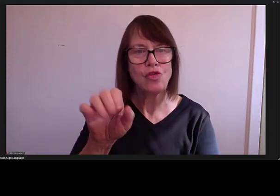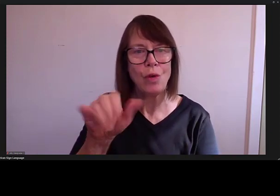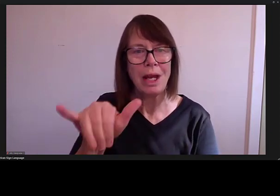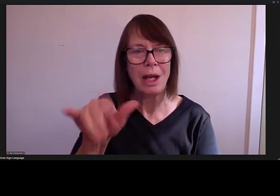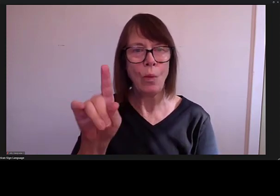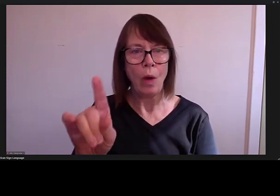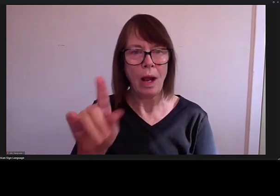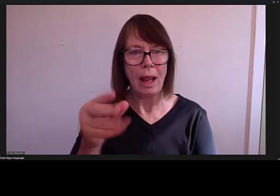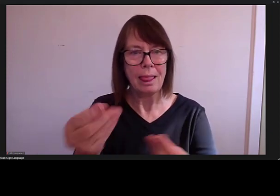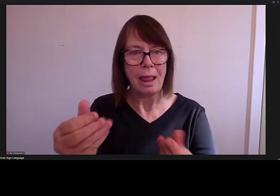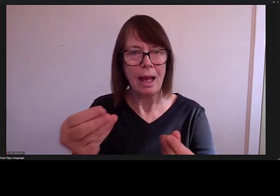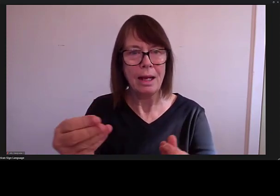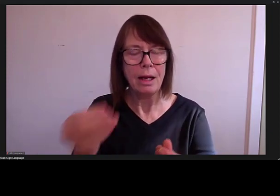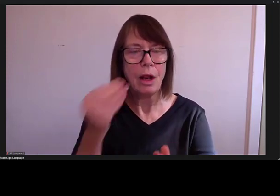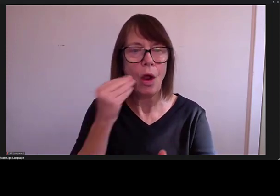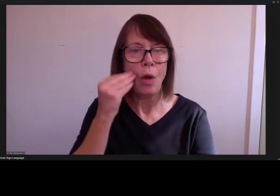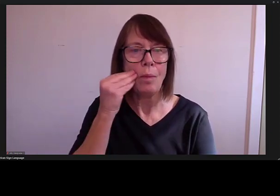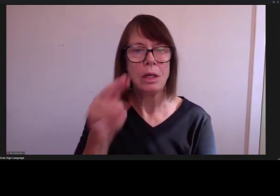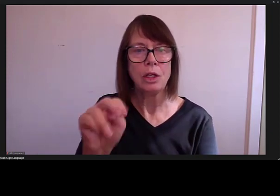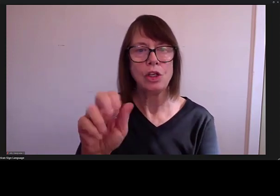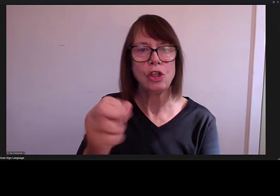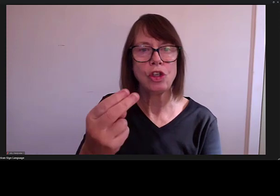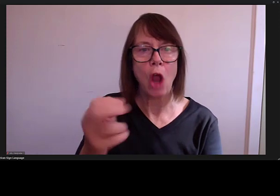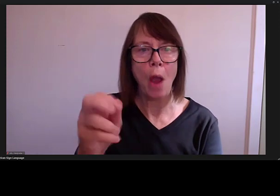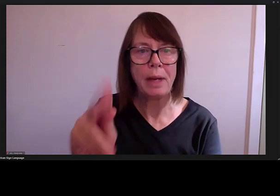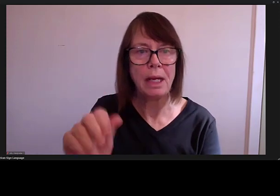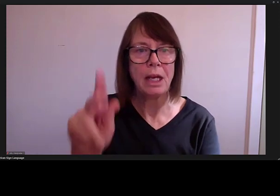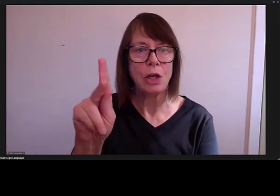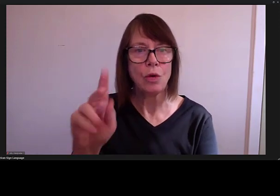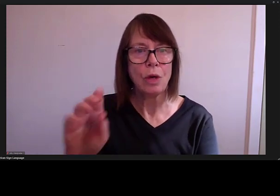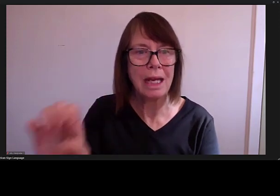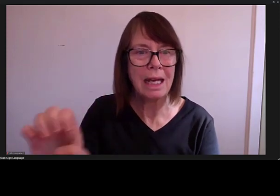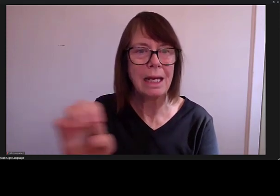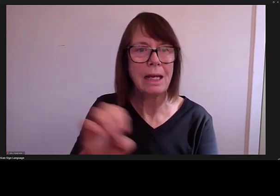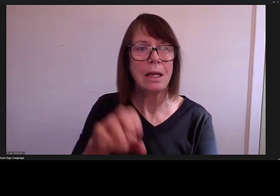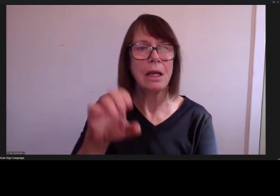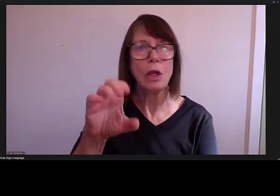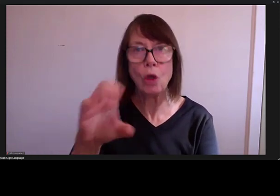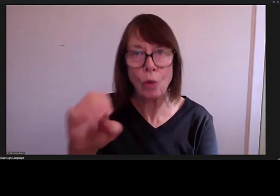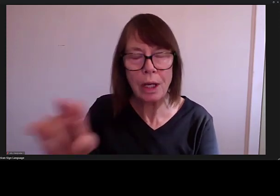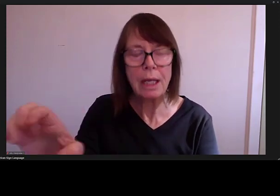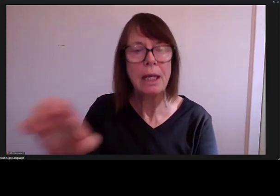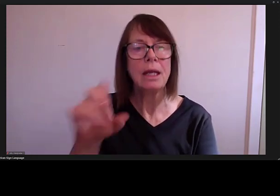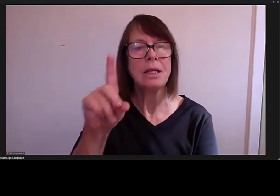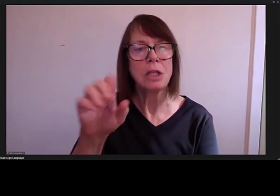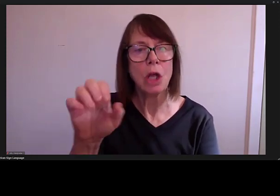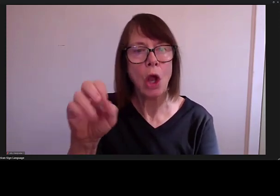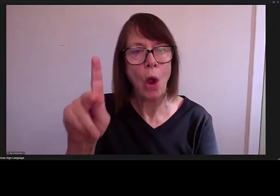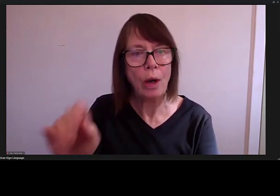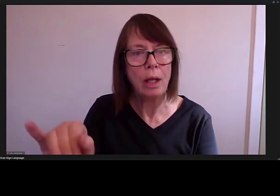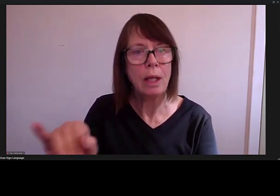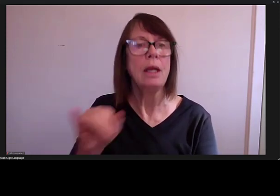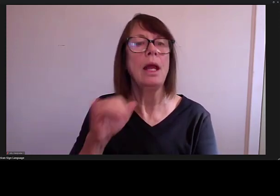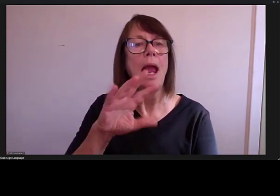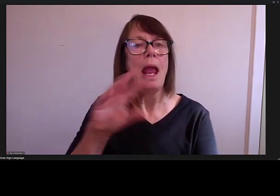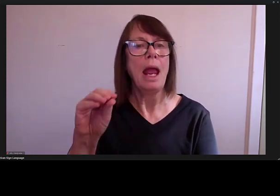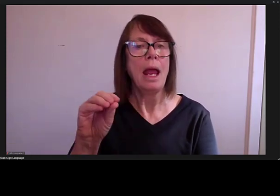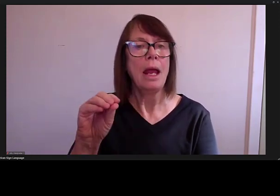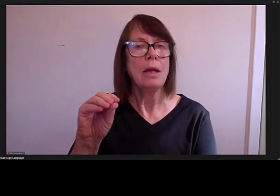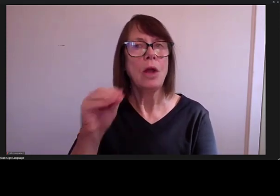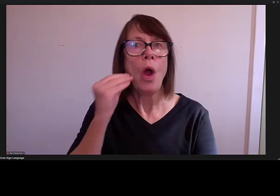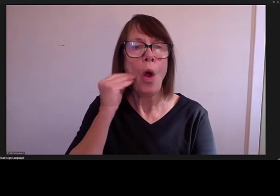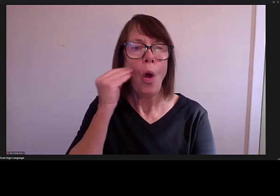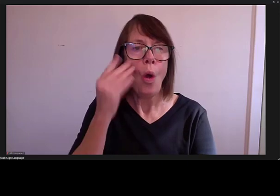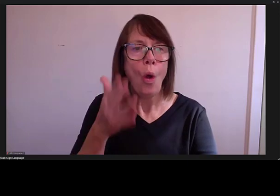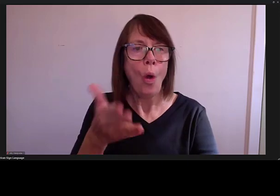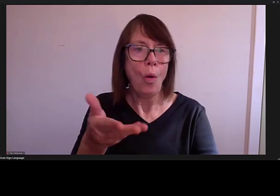land, home of the Anishinaabe, Cree, Ojibwe Cree, Dakota, and Dene people, and homeland of the